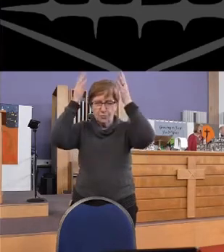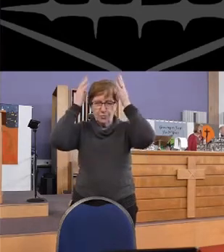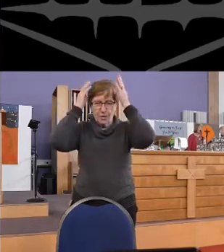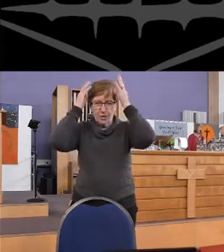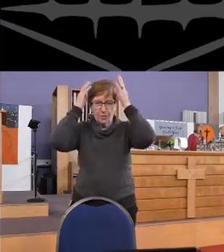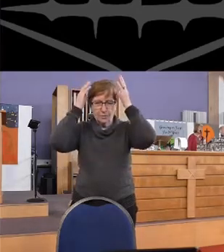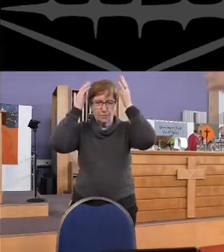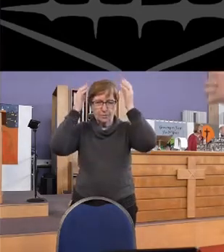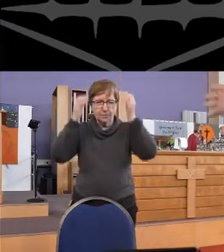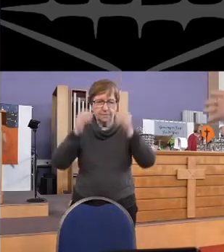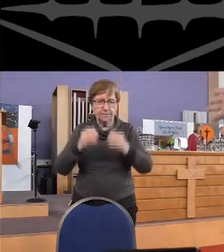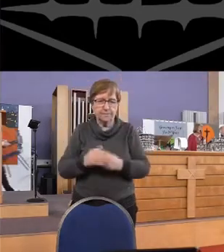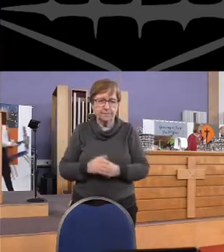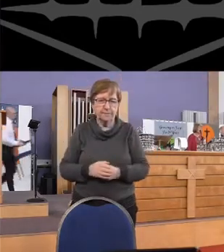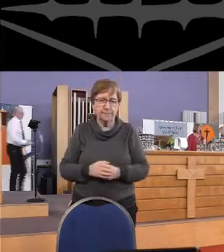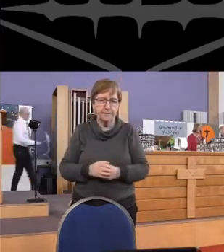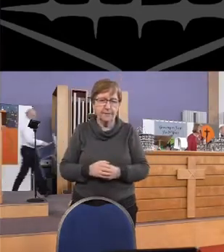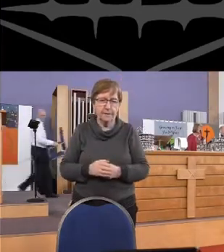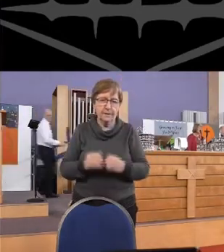violence crowned.